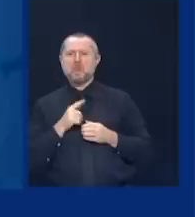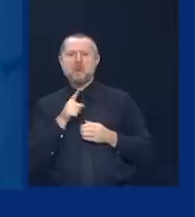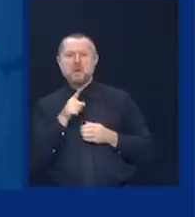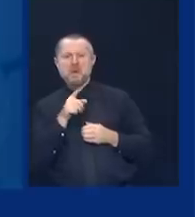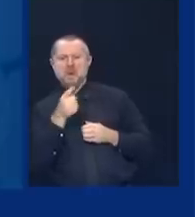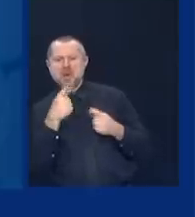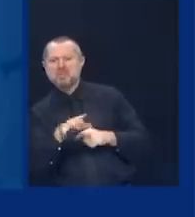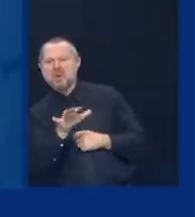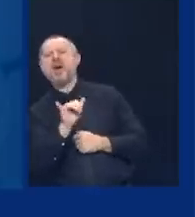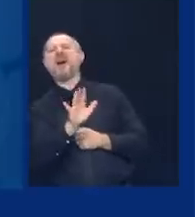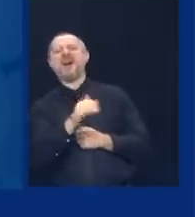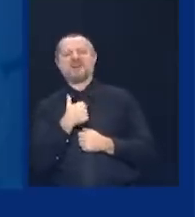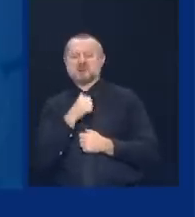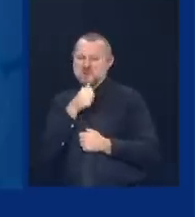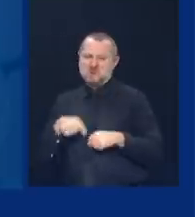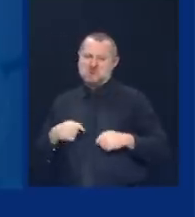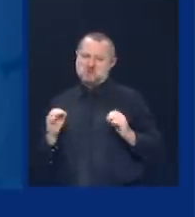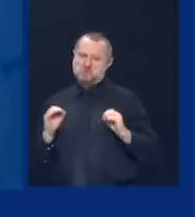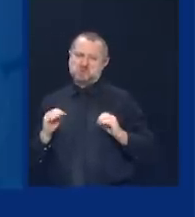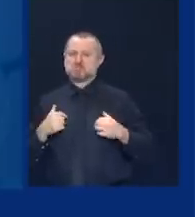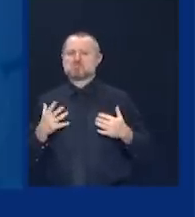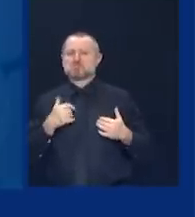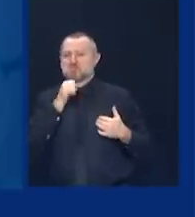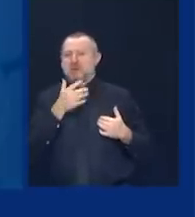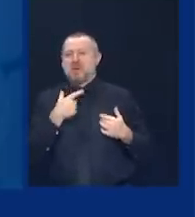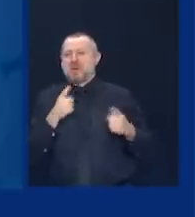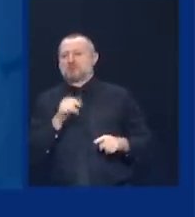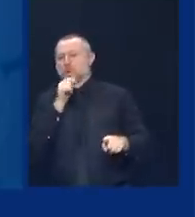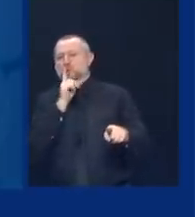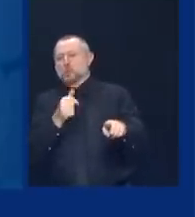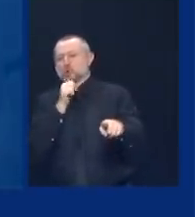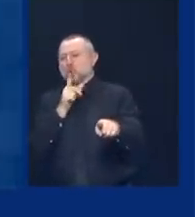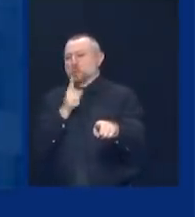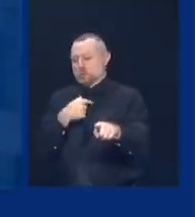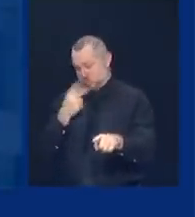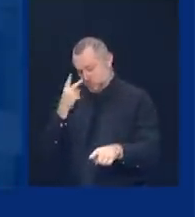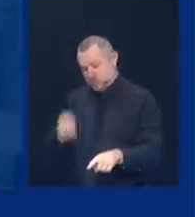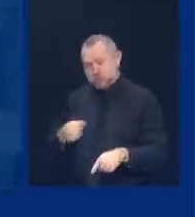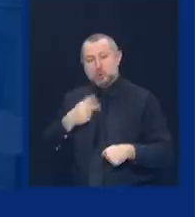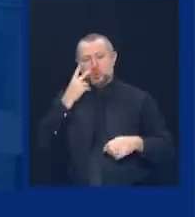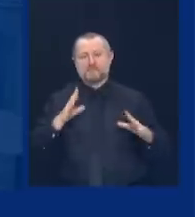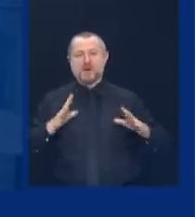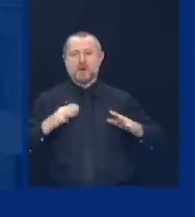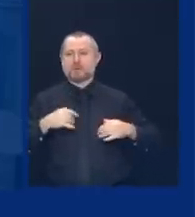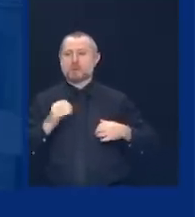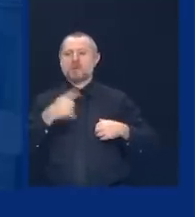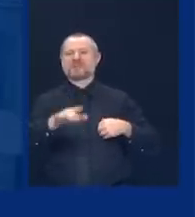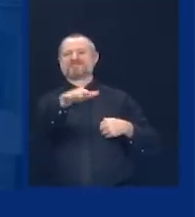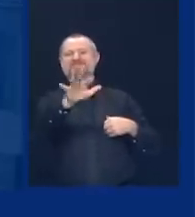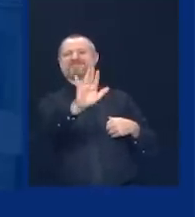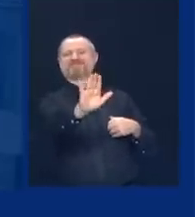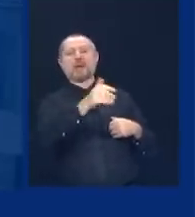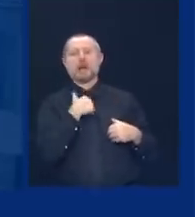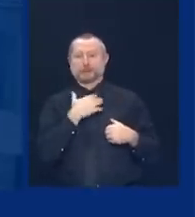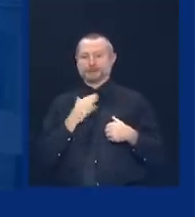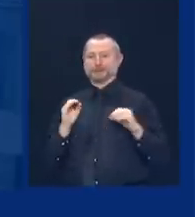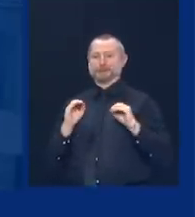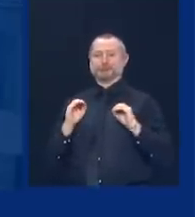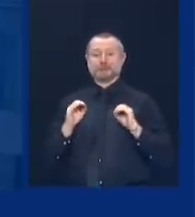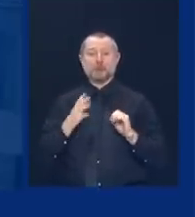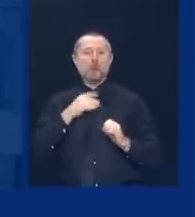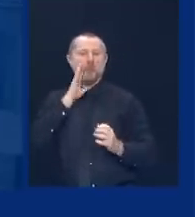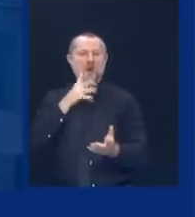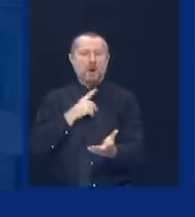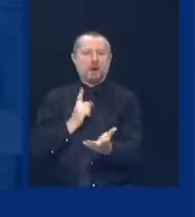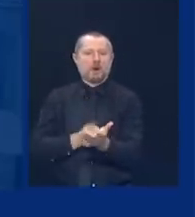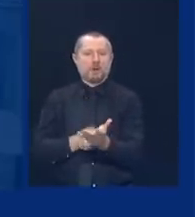real as if when it's happening somewhere else. I'll come back to that for a moment. The